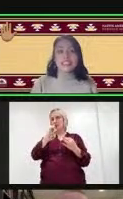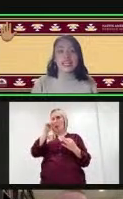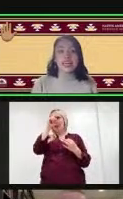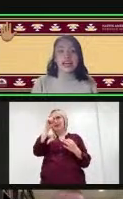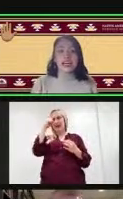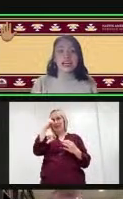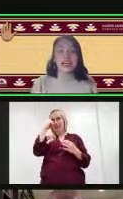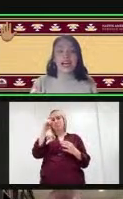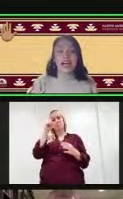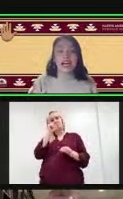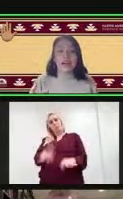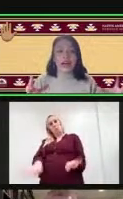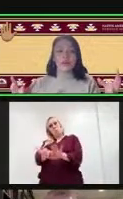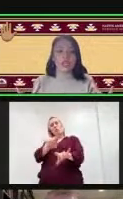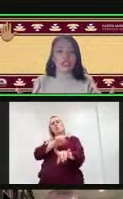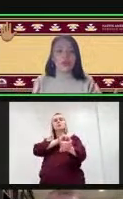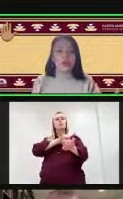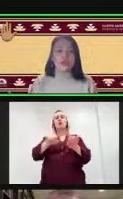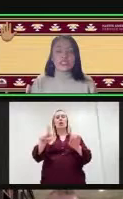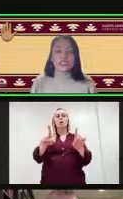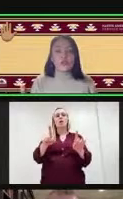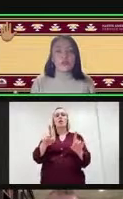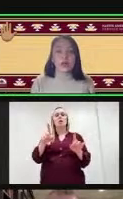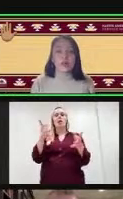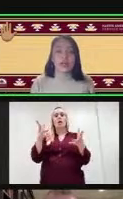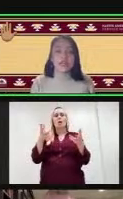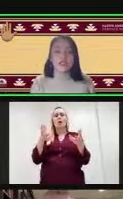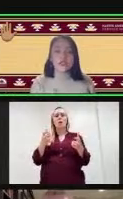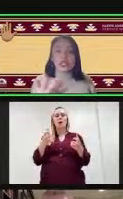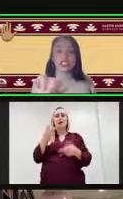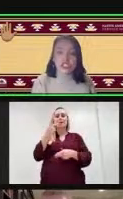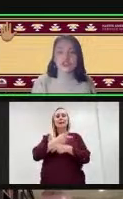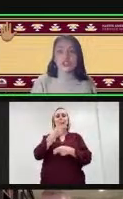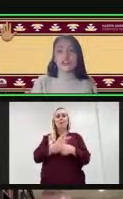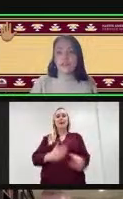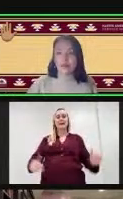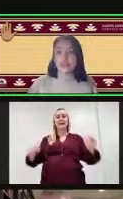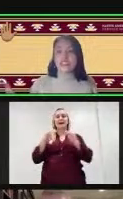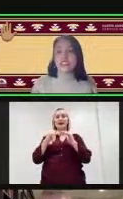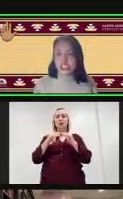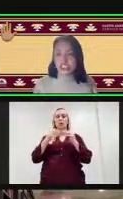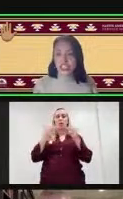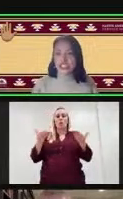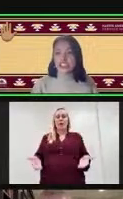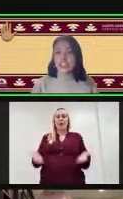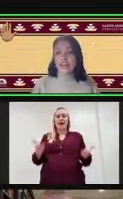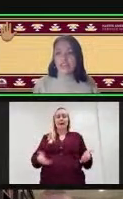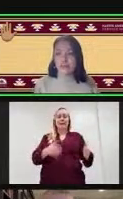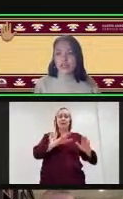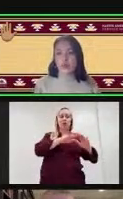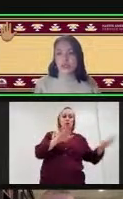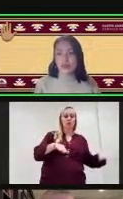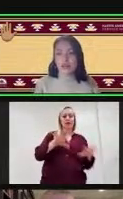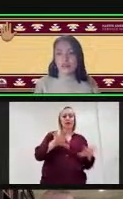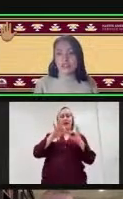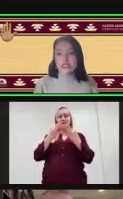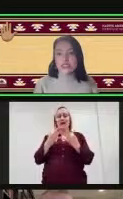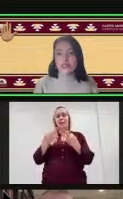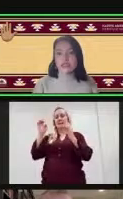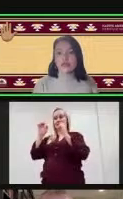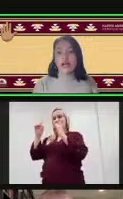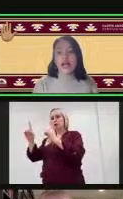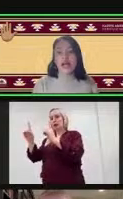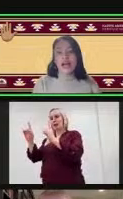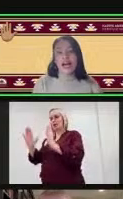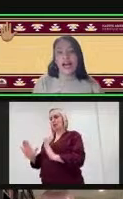because I want to hold an equal weight when it comes to like children, families, educators, and everybody who is a part of the system.